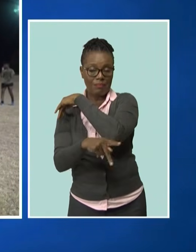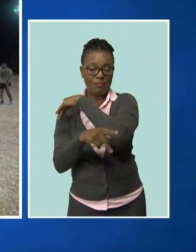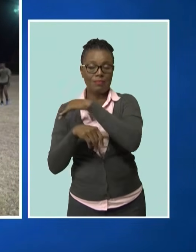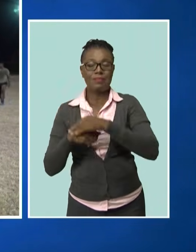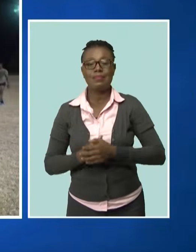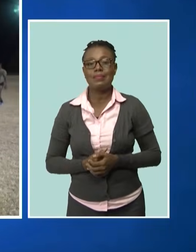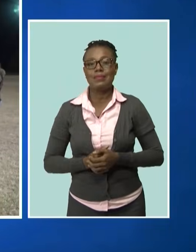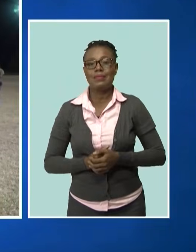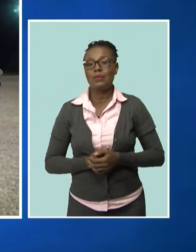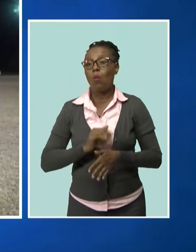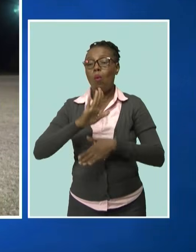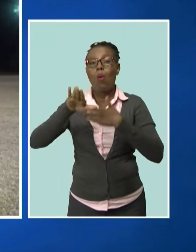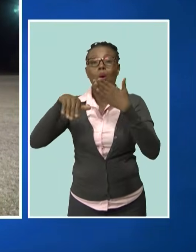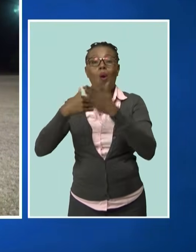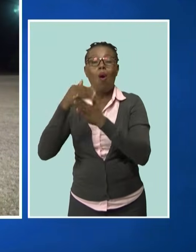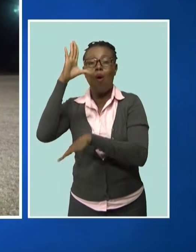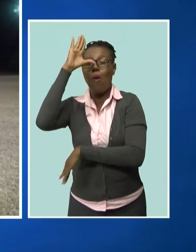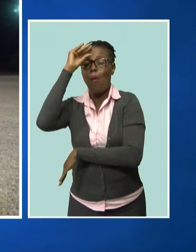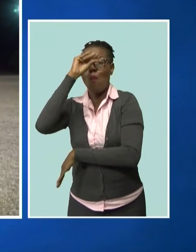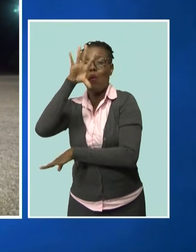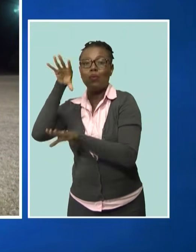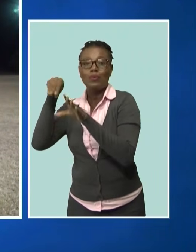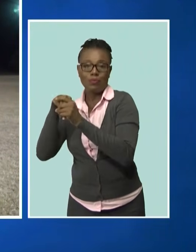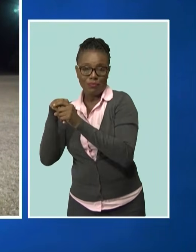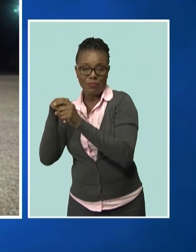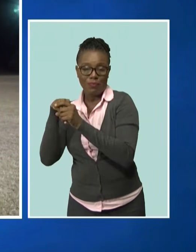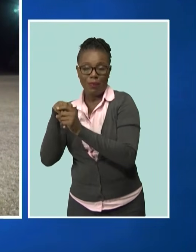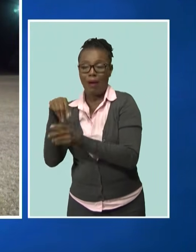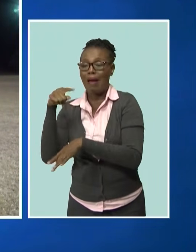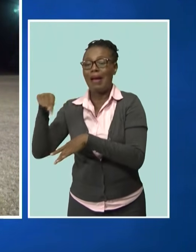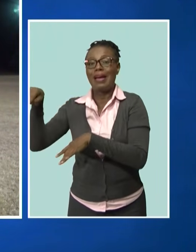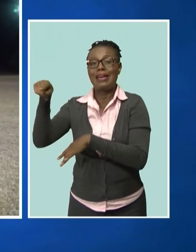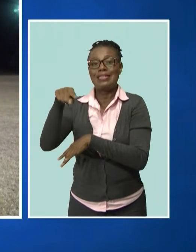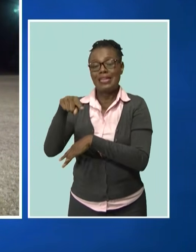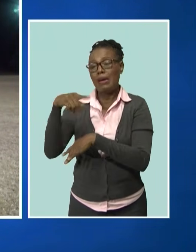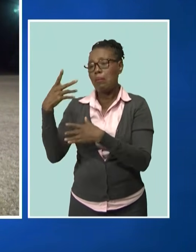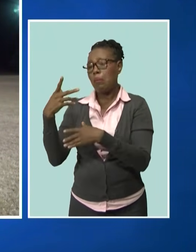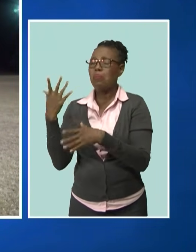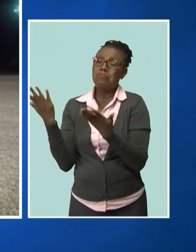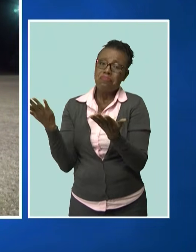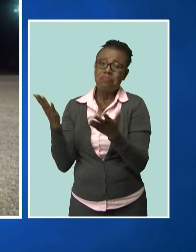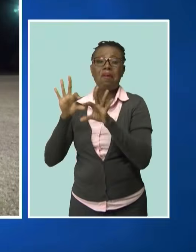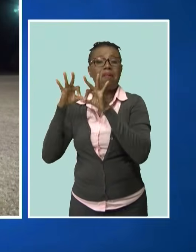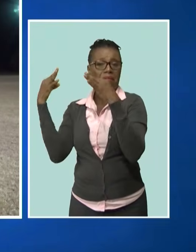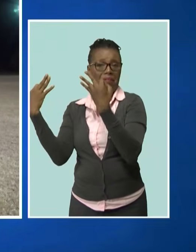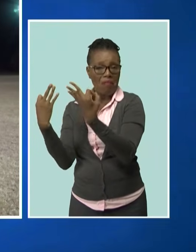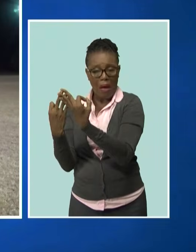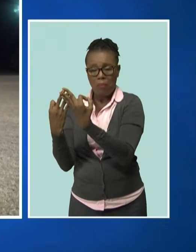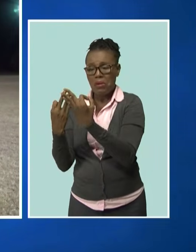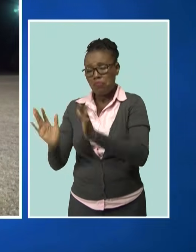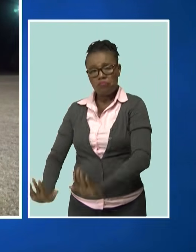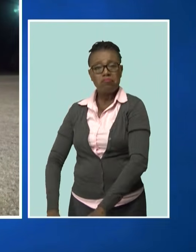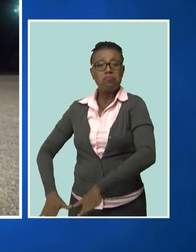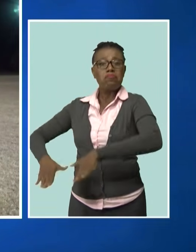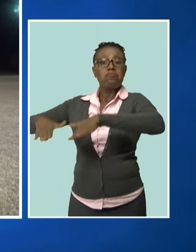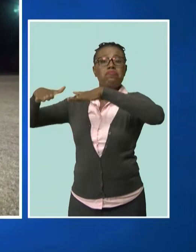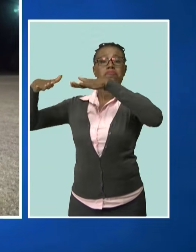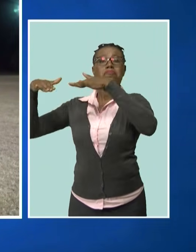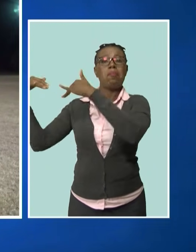All the guys, well, majority of the guys here are, you can say, family, grew up together, play all the life